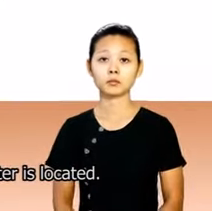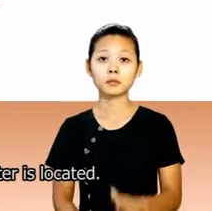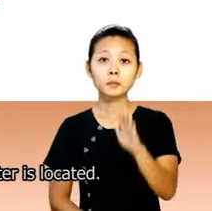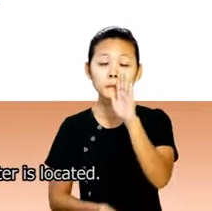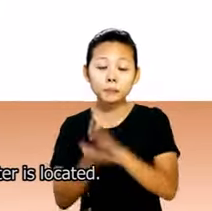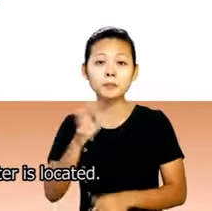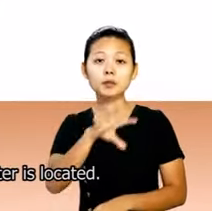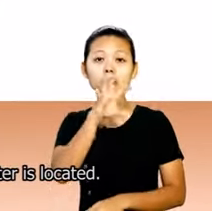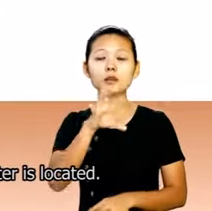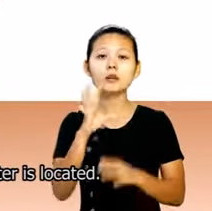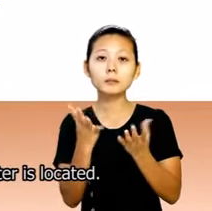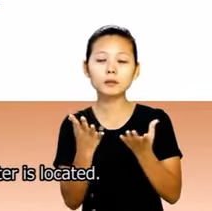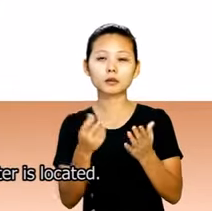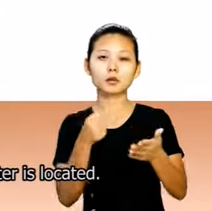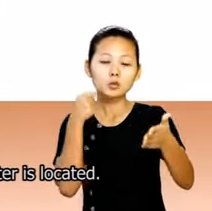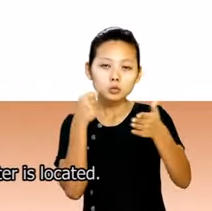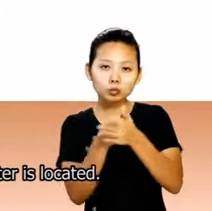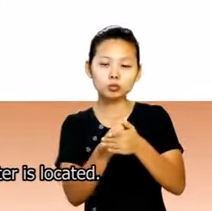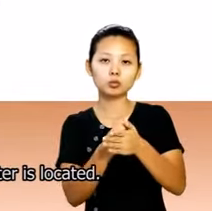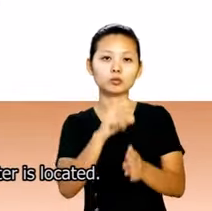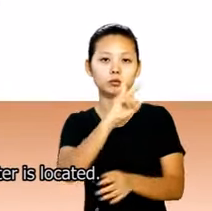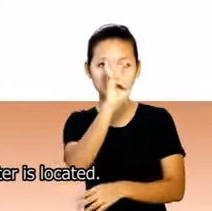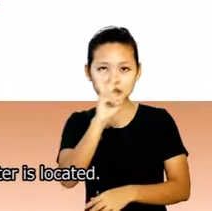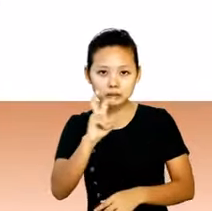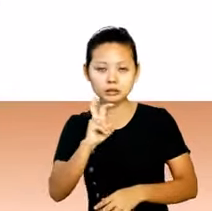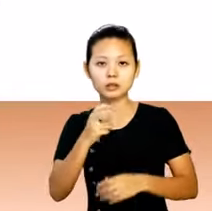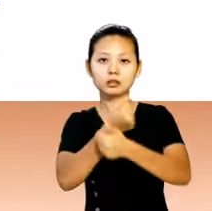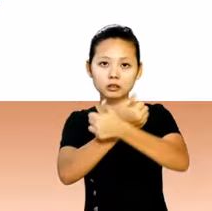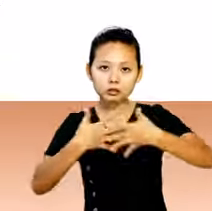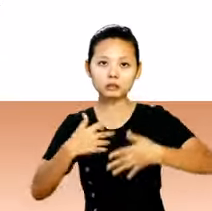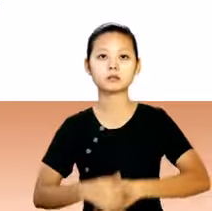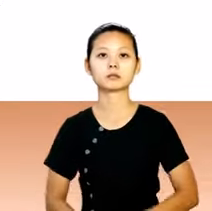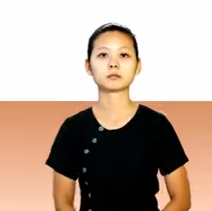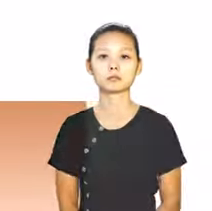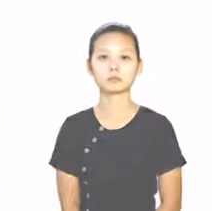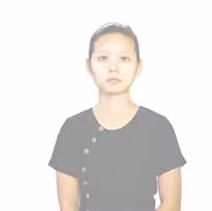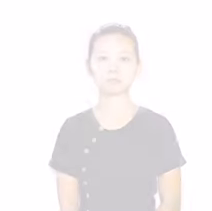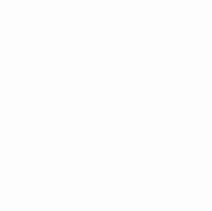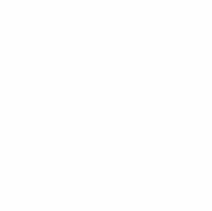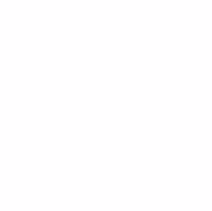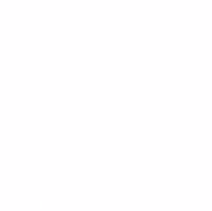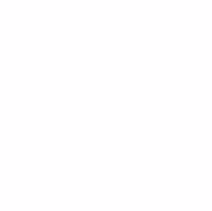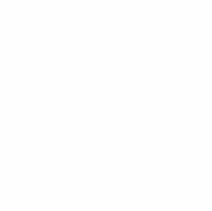Know where the nearest evacuation center is located.